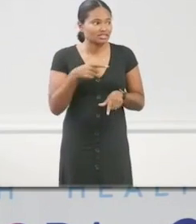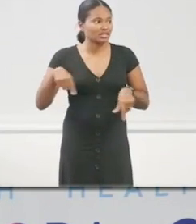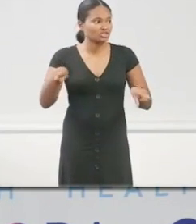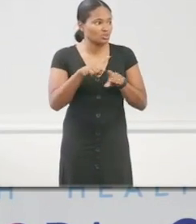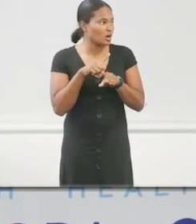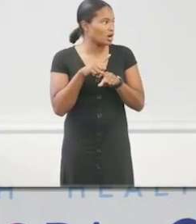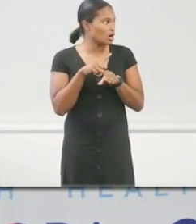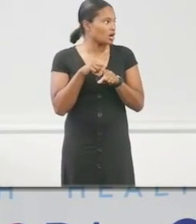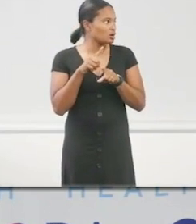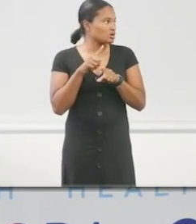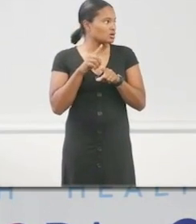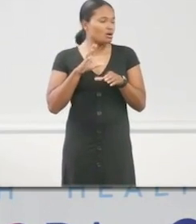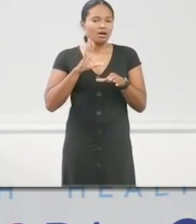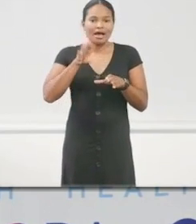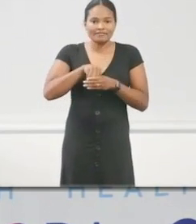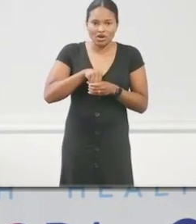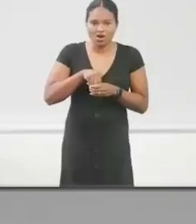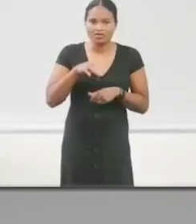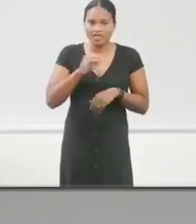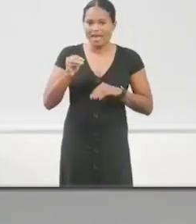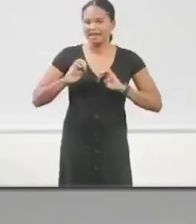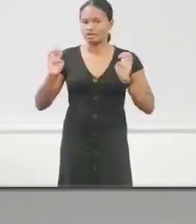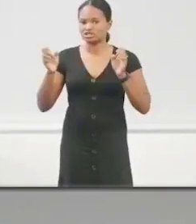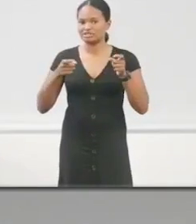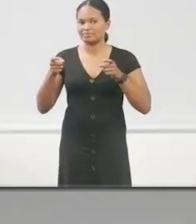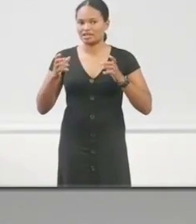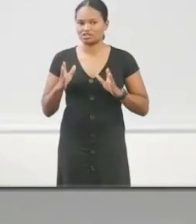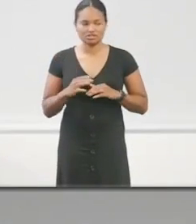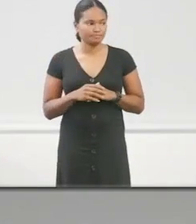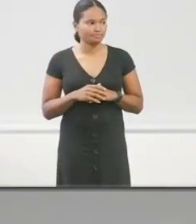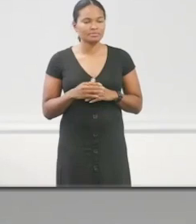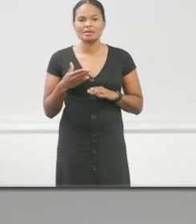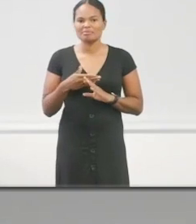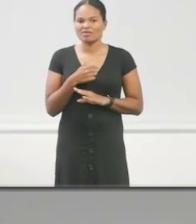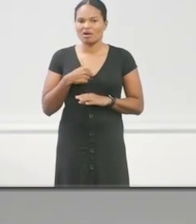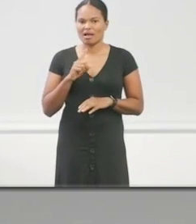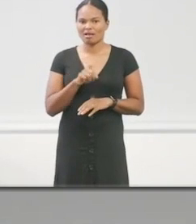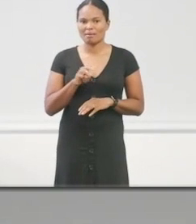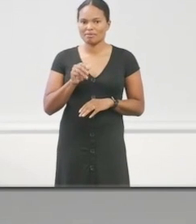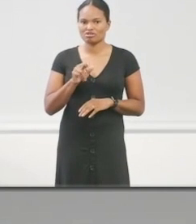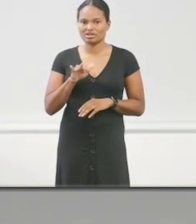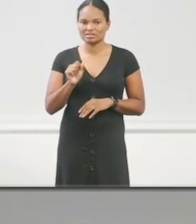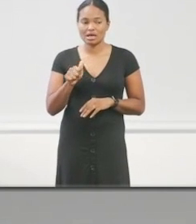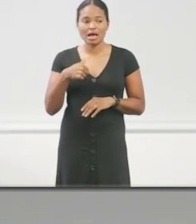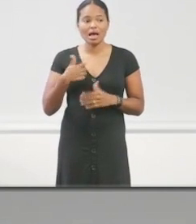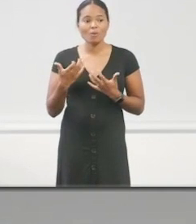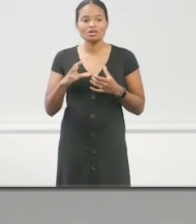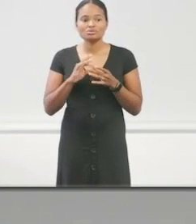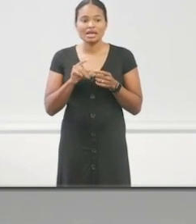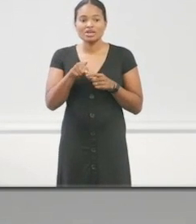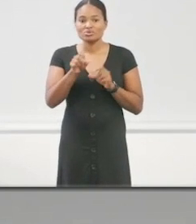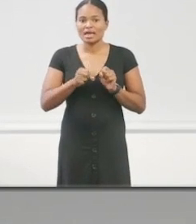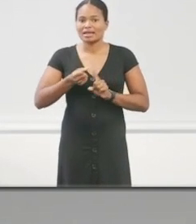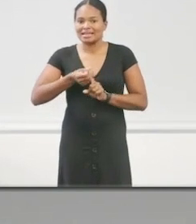as well as our emergency managers. And before I throw it down to Marissa, I also wanted to say, you can expand that circle. I'm